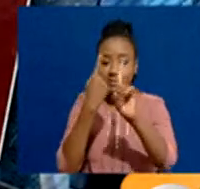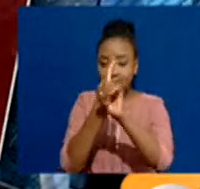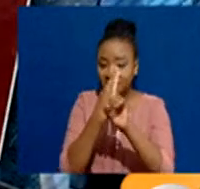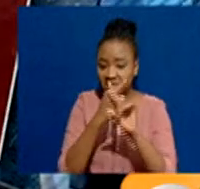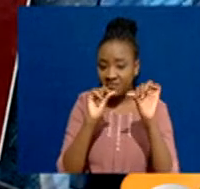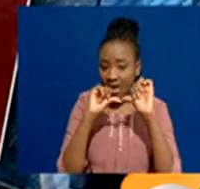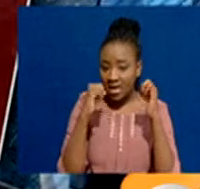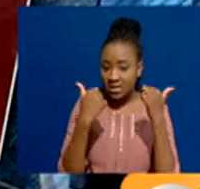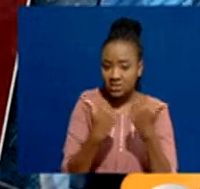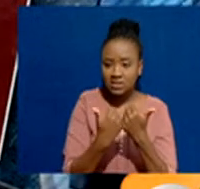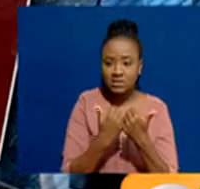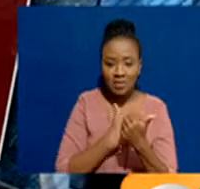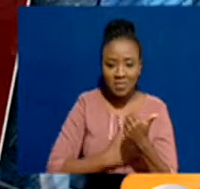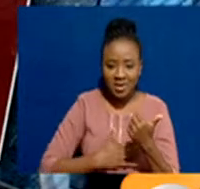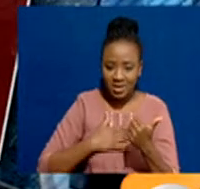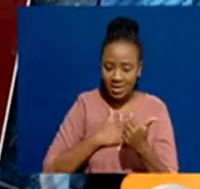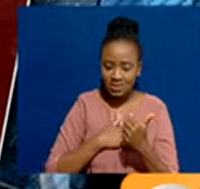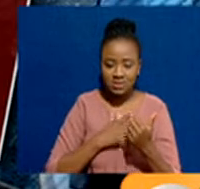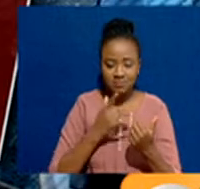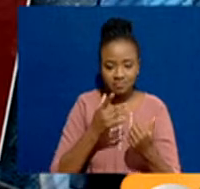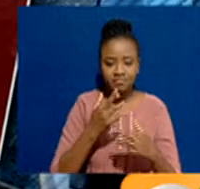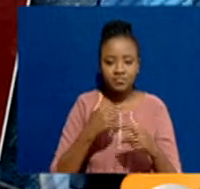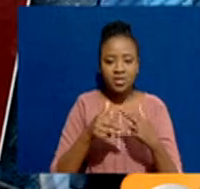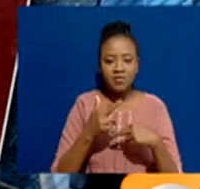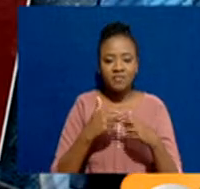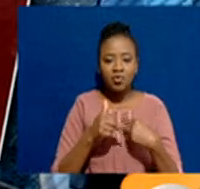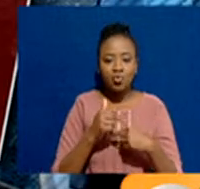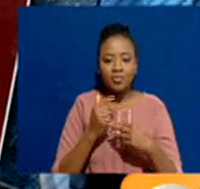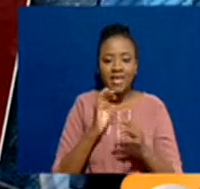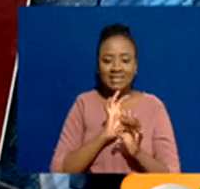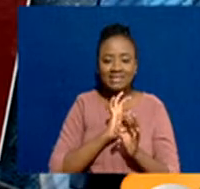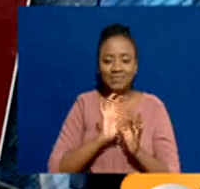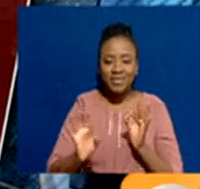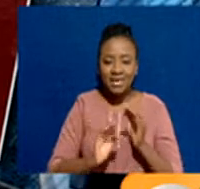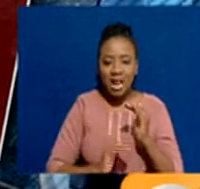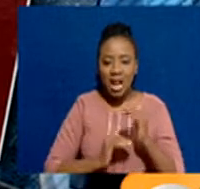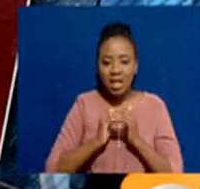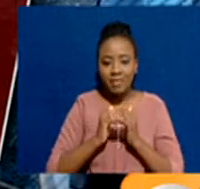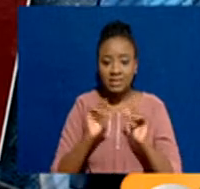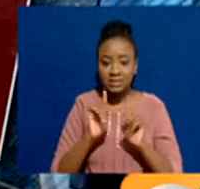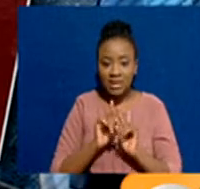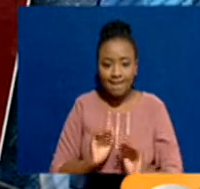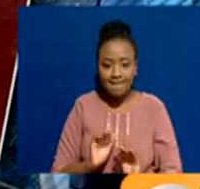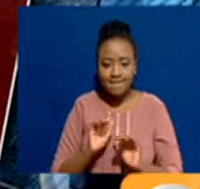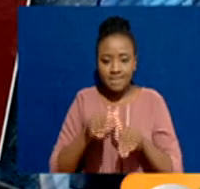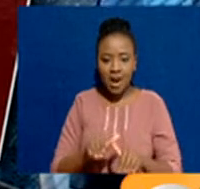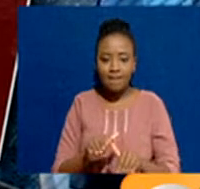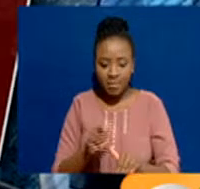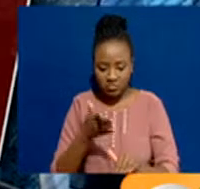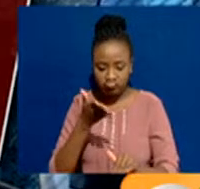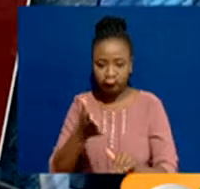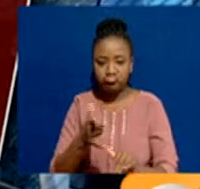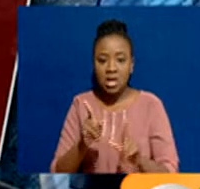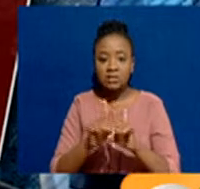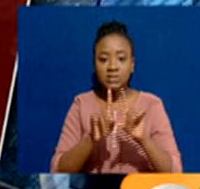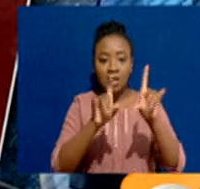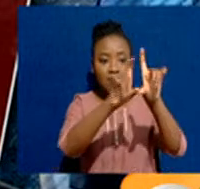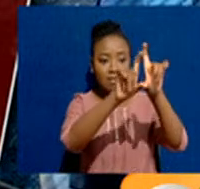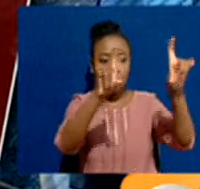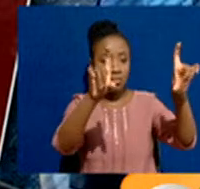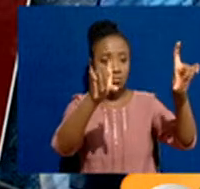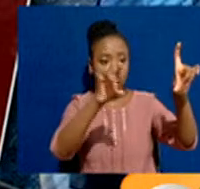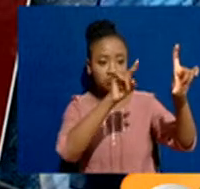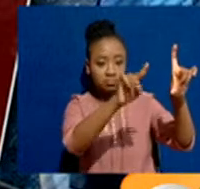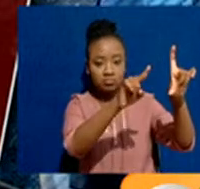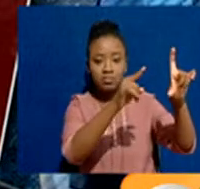to revise speed limits in the area and provide bumps and signage. He directed the National